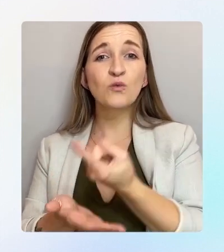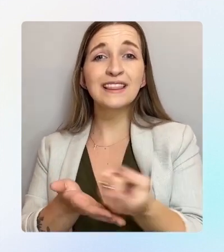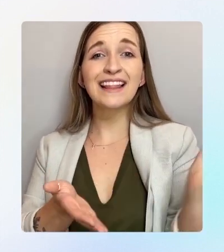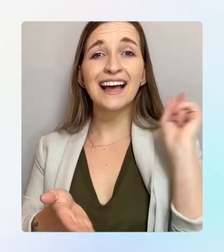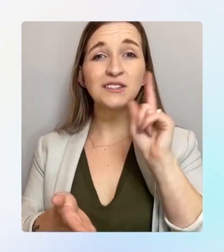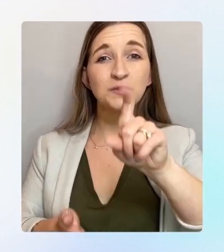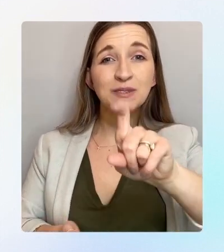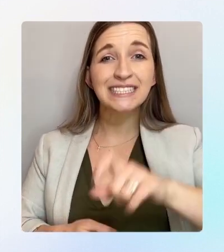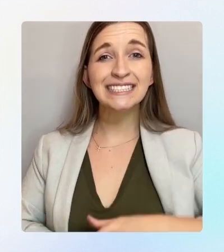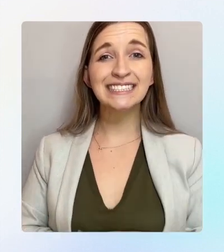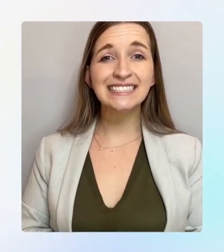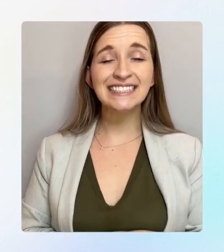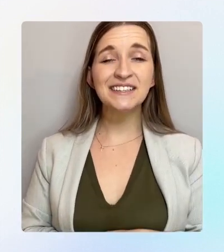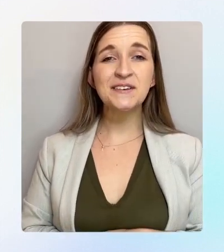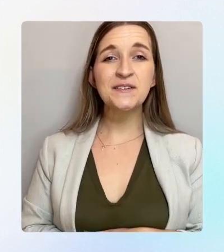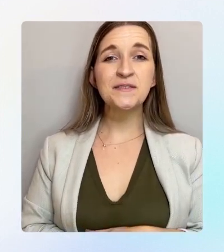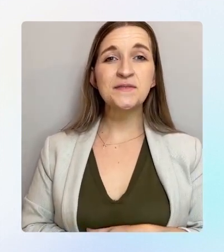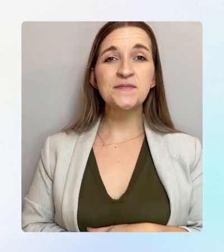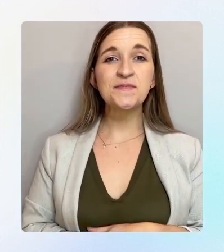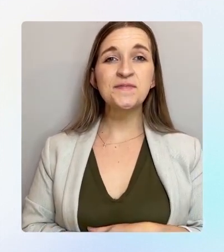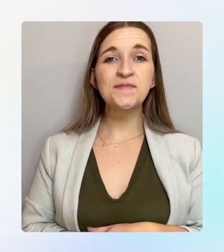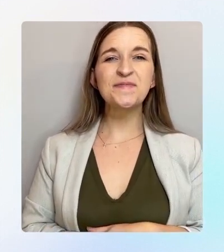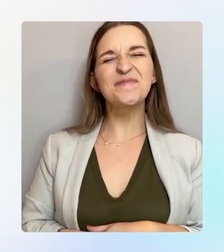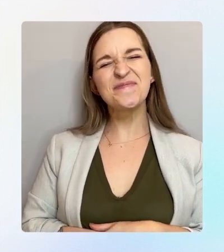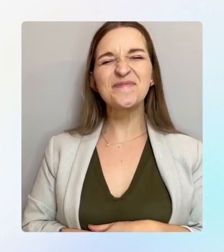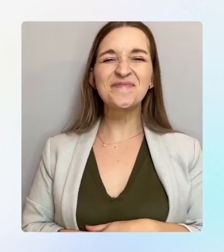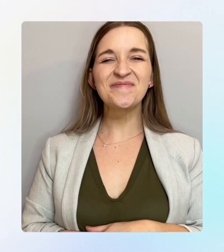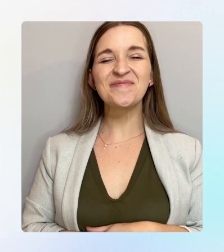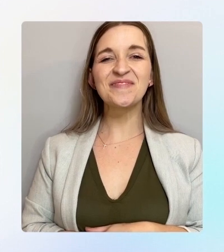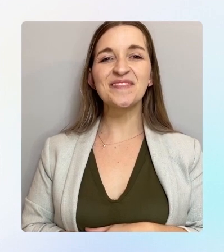Aura, do you remember that joke I told you last week?